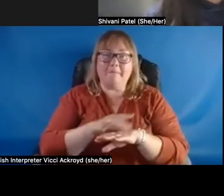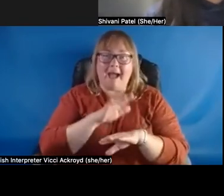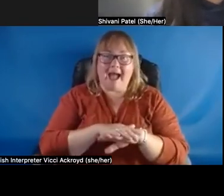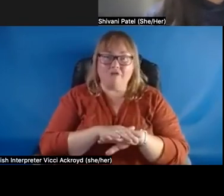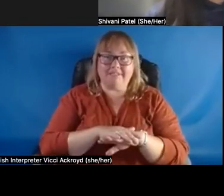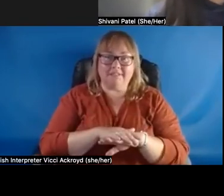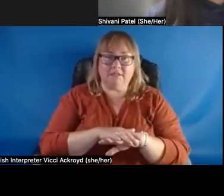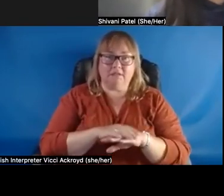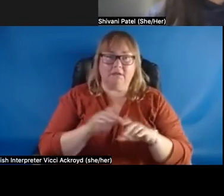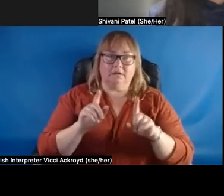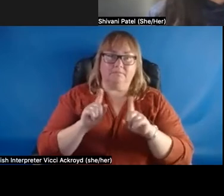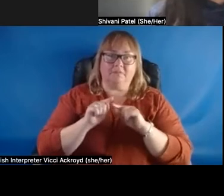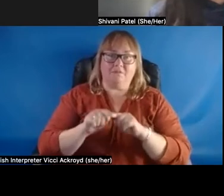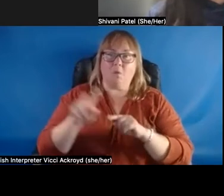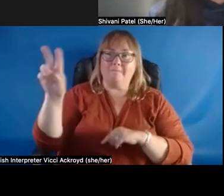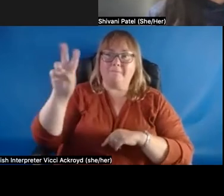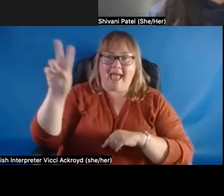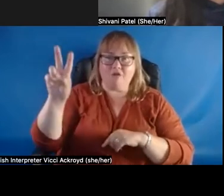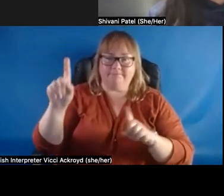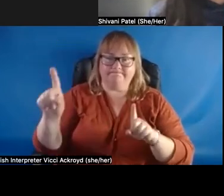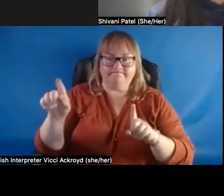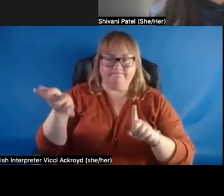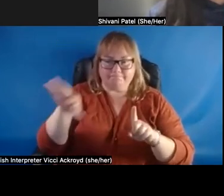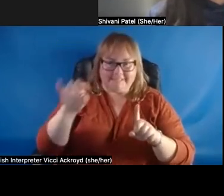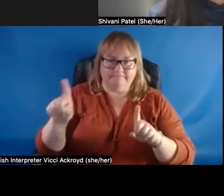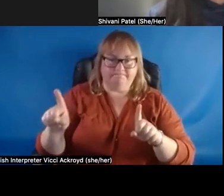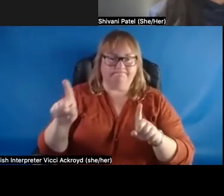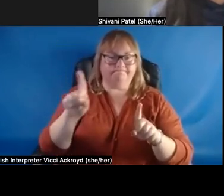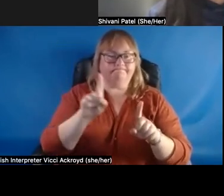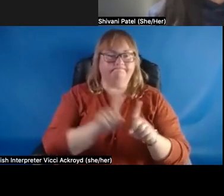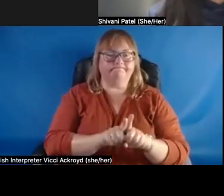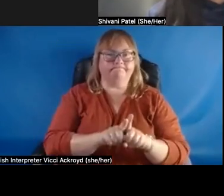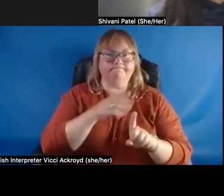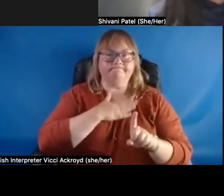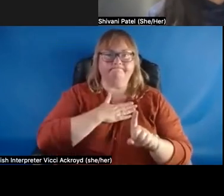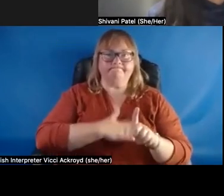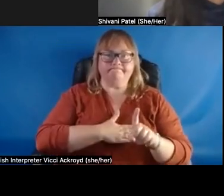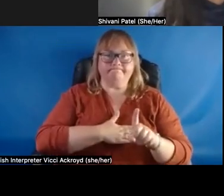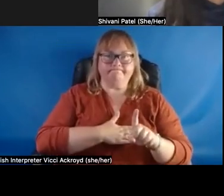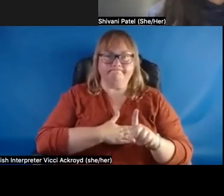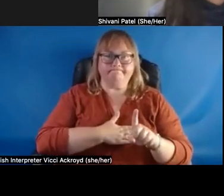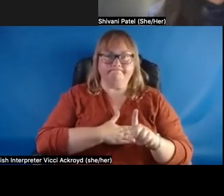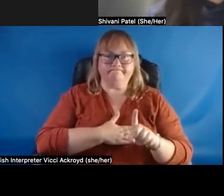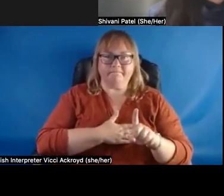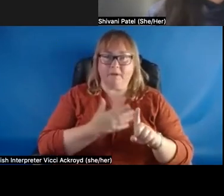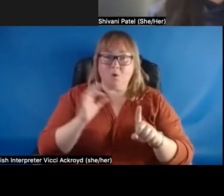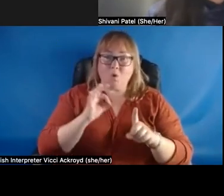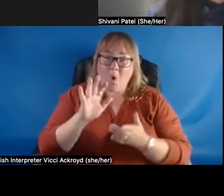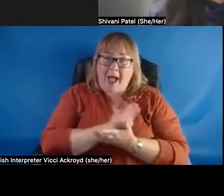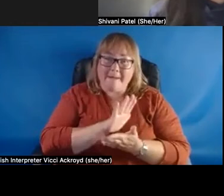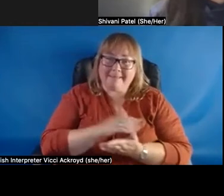to your parents' permission, or according to your family's permission, but then if you're not going to be happy within that,